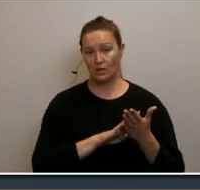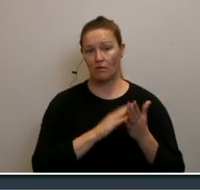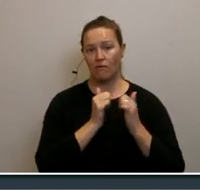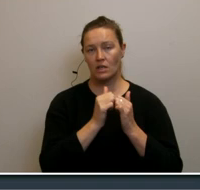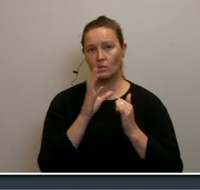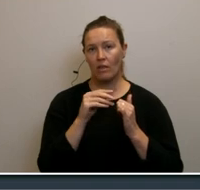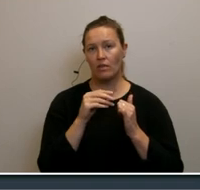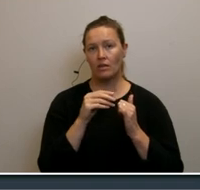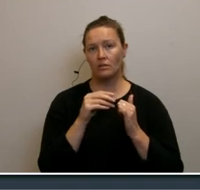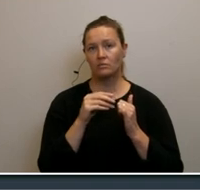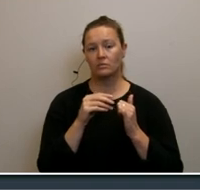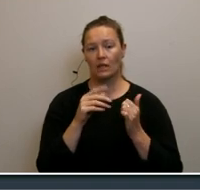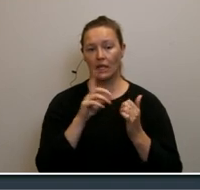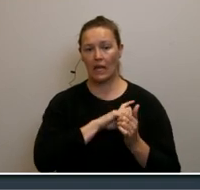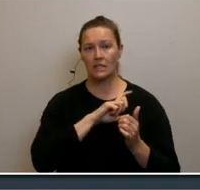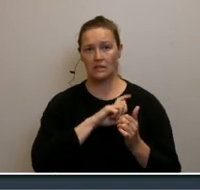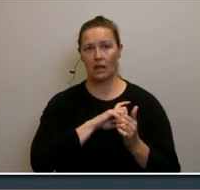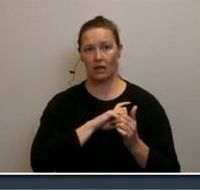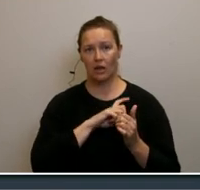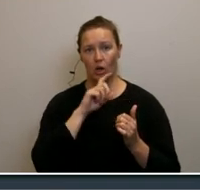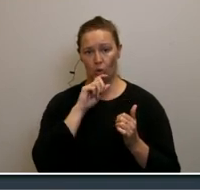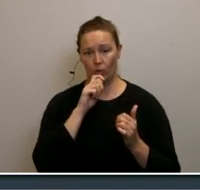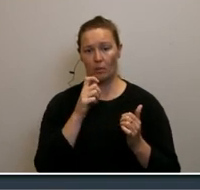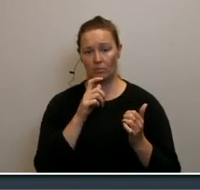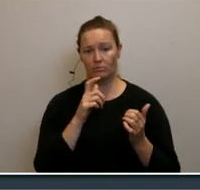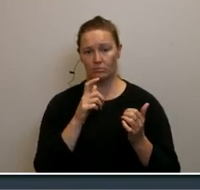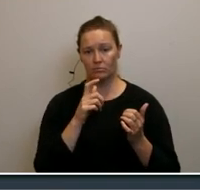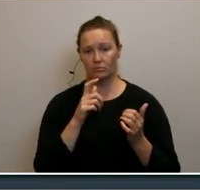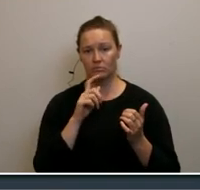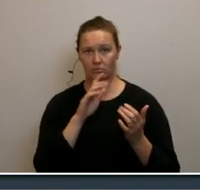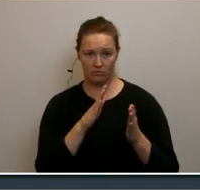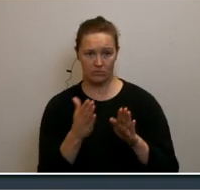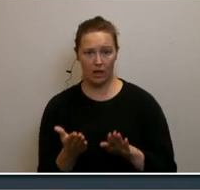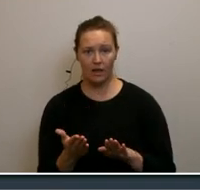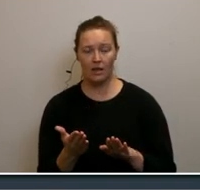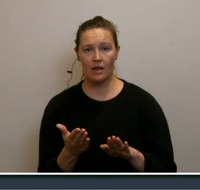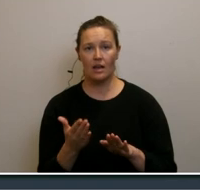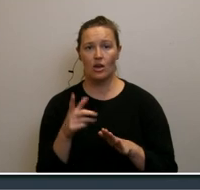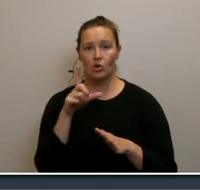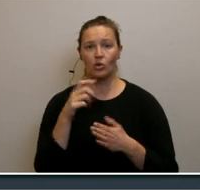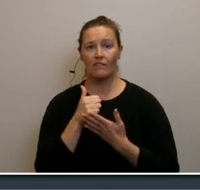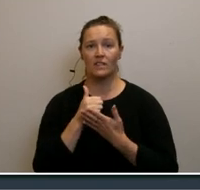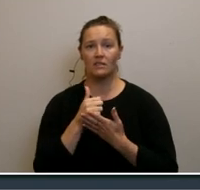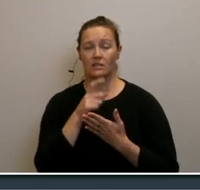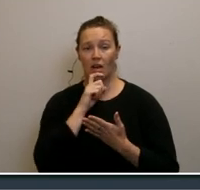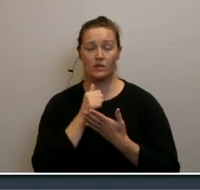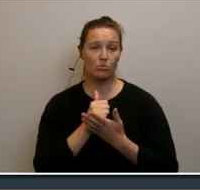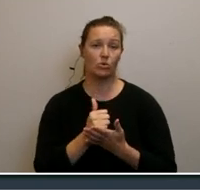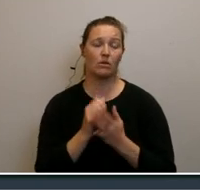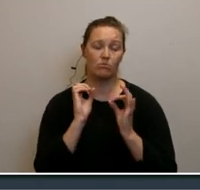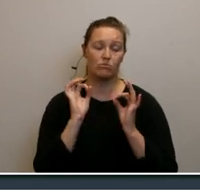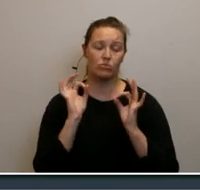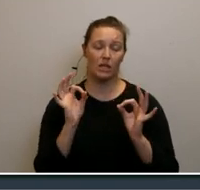of friends with terminal cancer in the last year, two of them, who Cranford Hospice staff supported absolutely